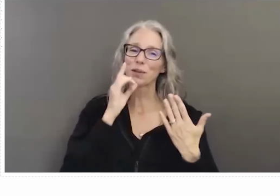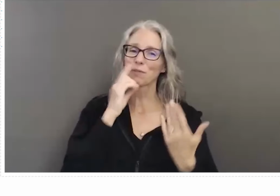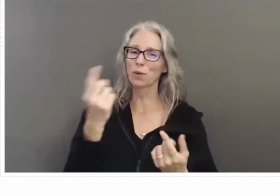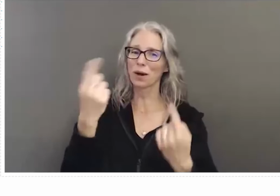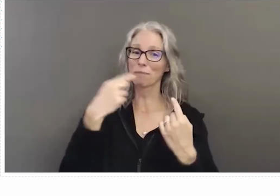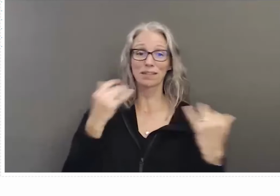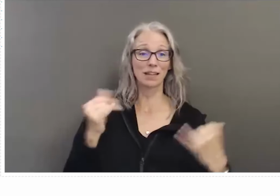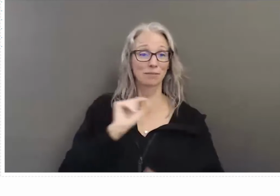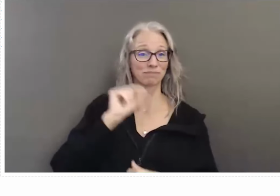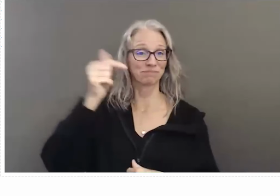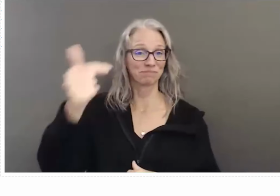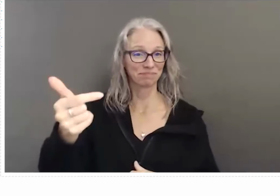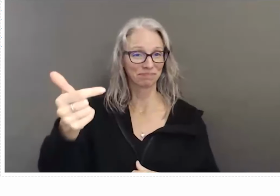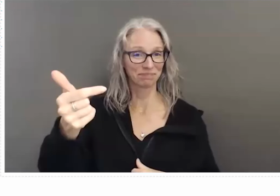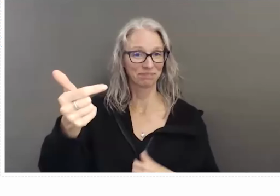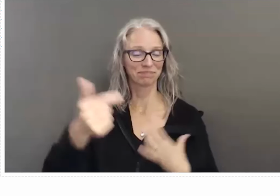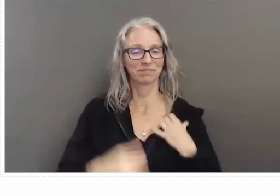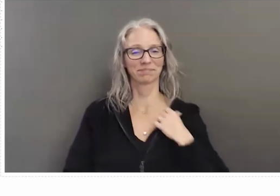to you.